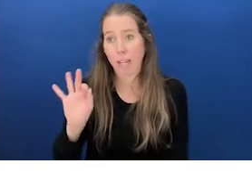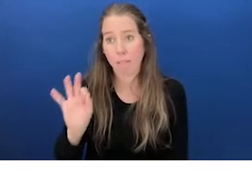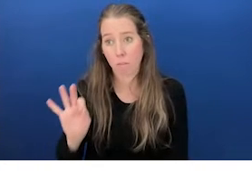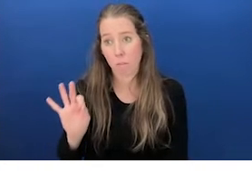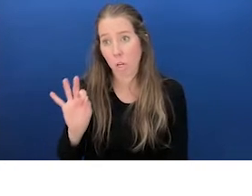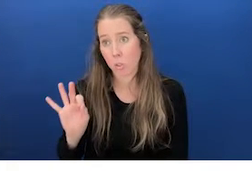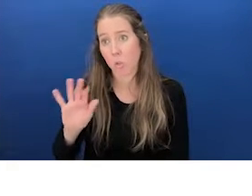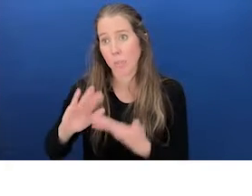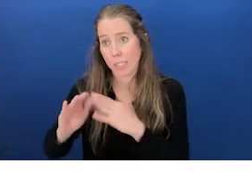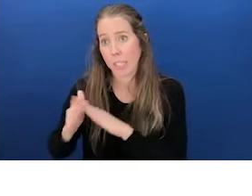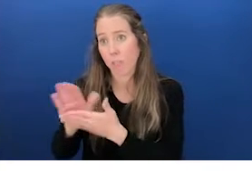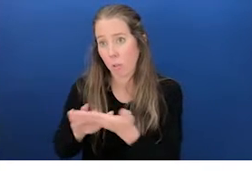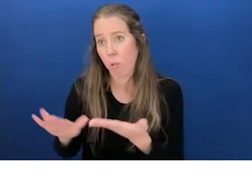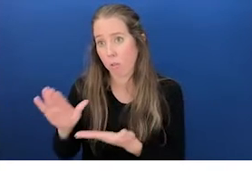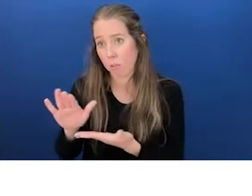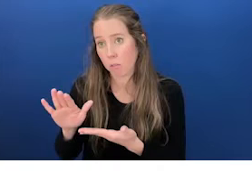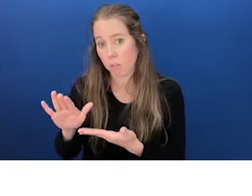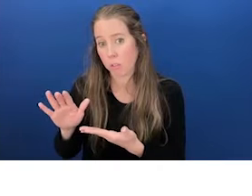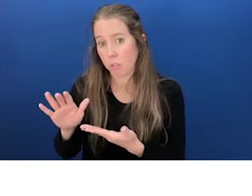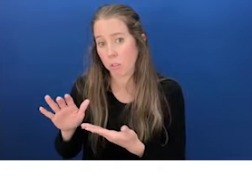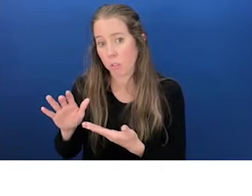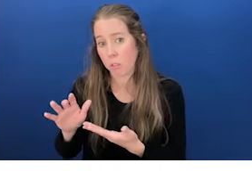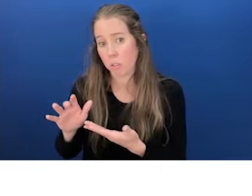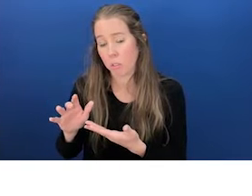College. So those flags are